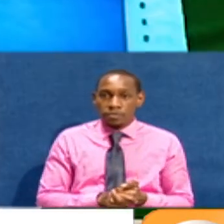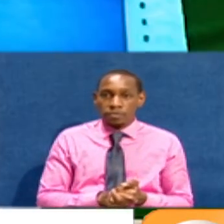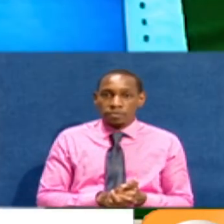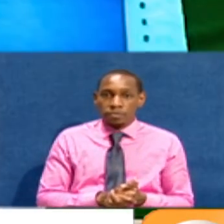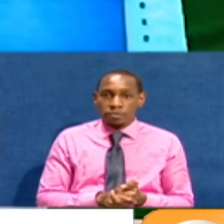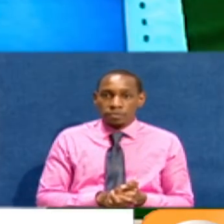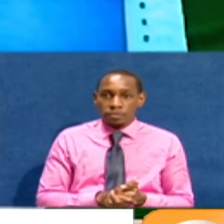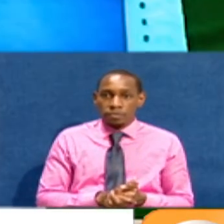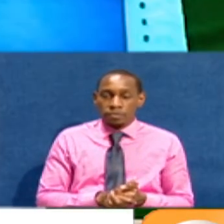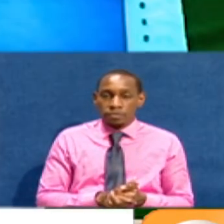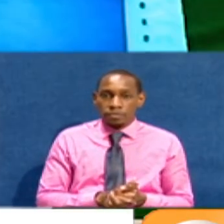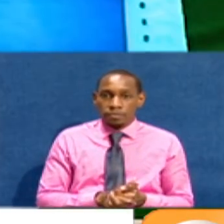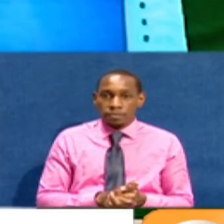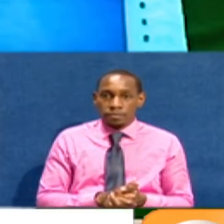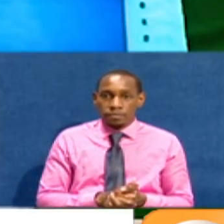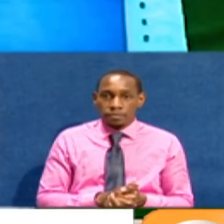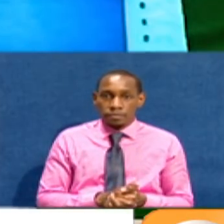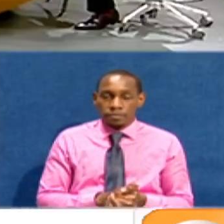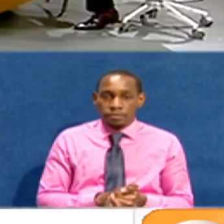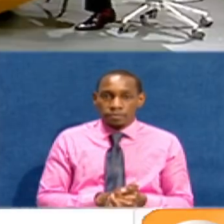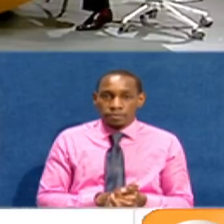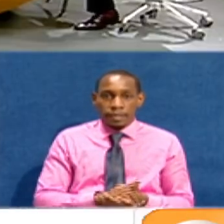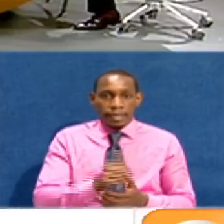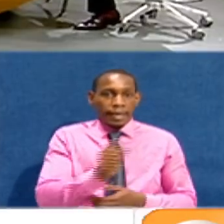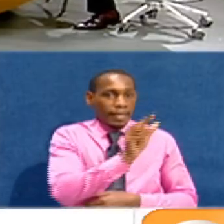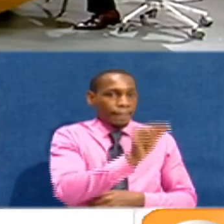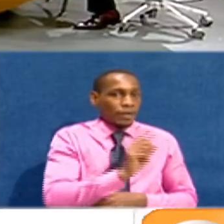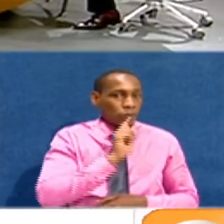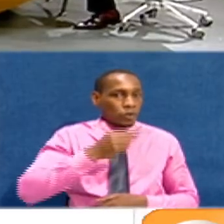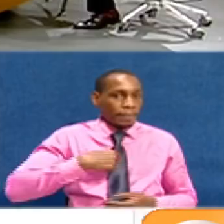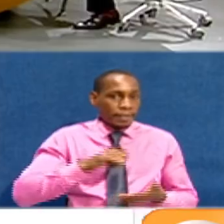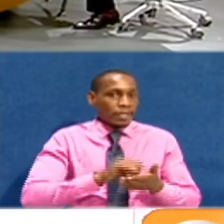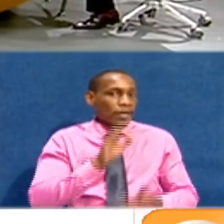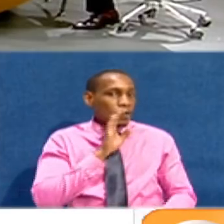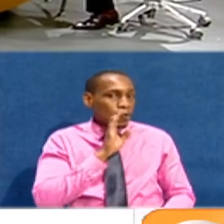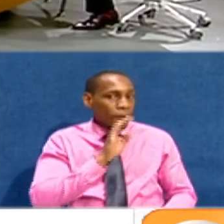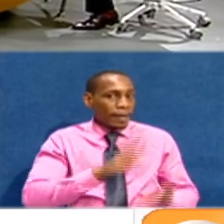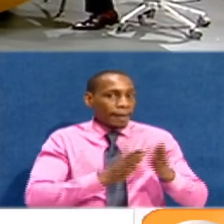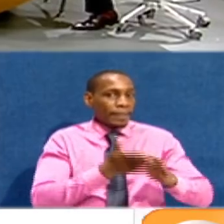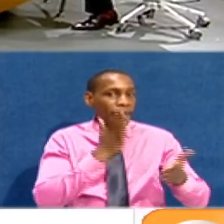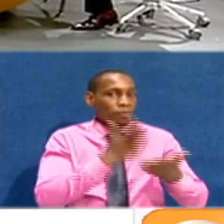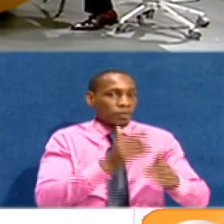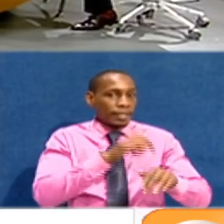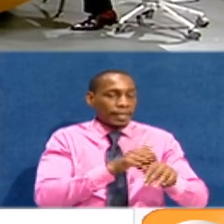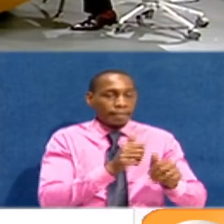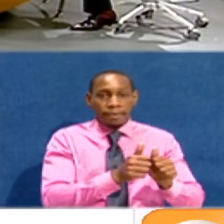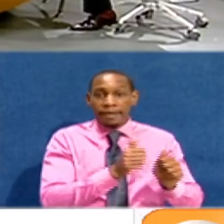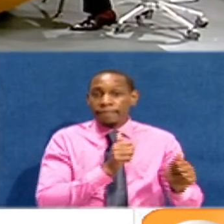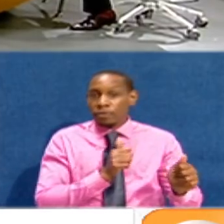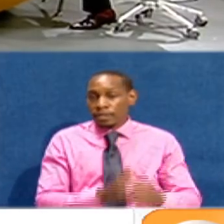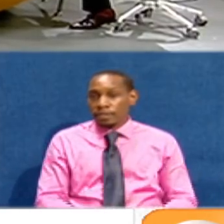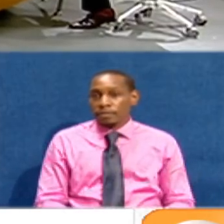is John Pombe Magufuli? Right. Somebody told me that a rumor becomes the truth when it is denied.